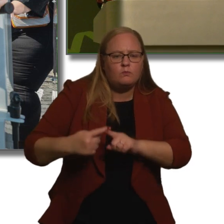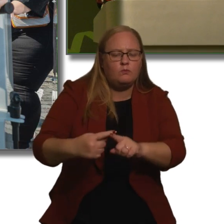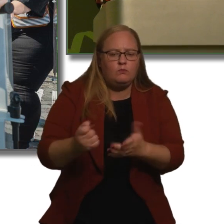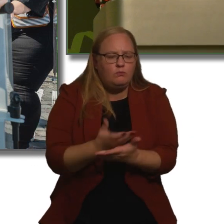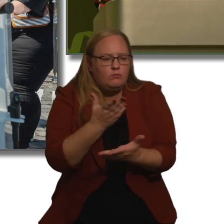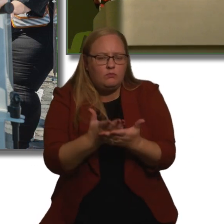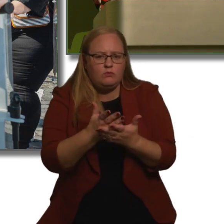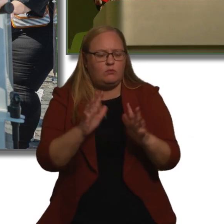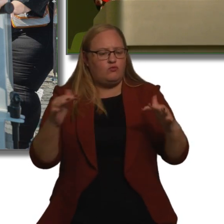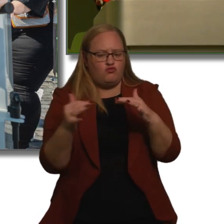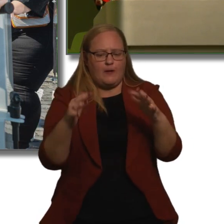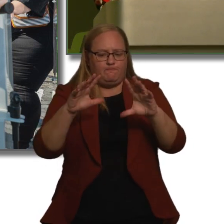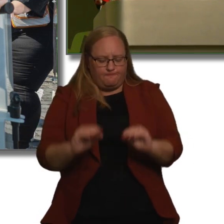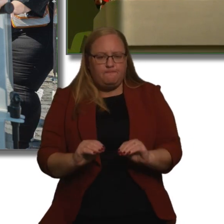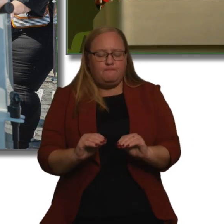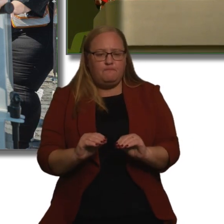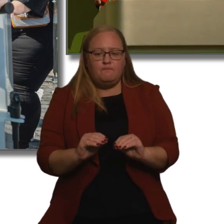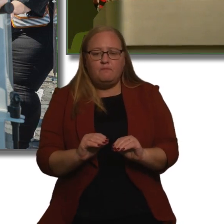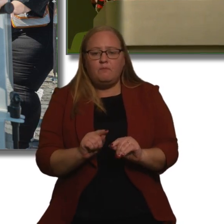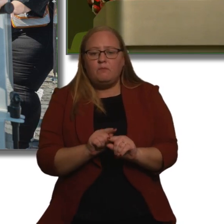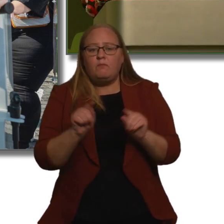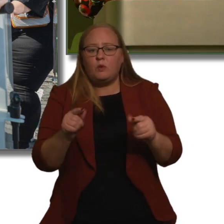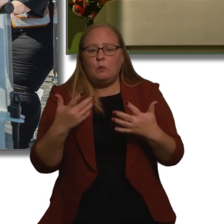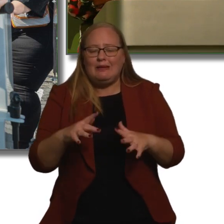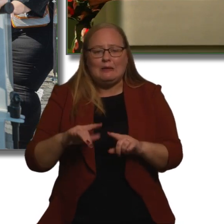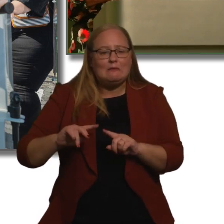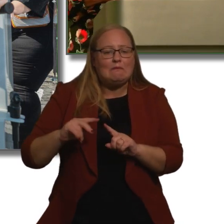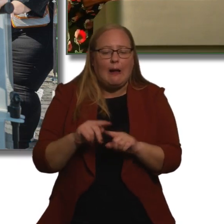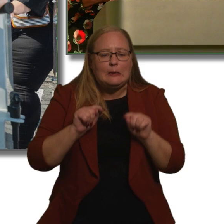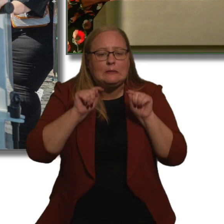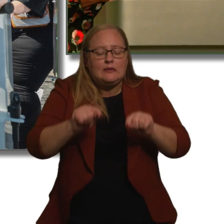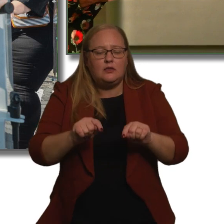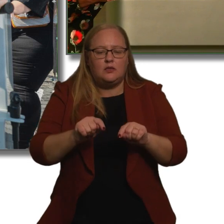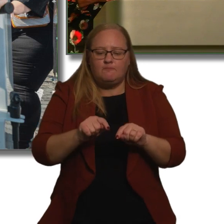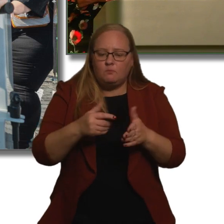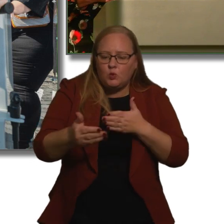public order and tackle those inciting violent crime.